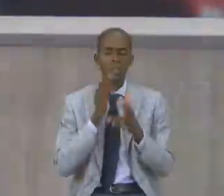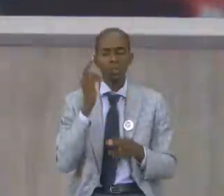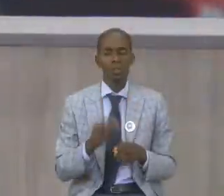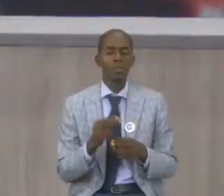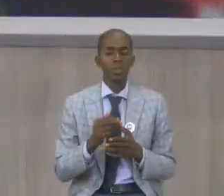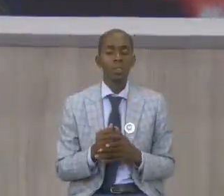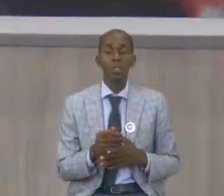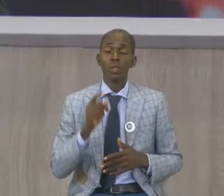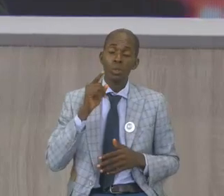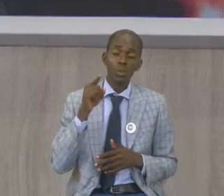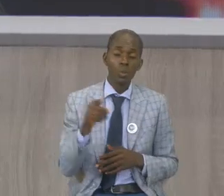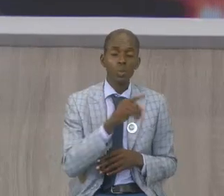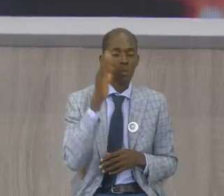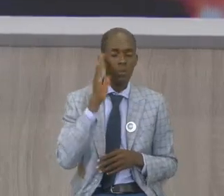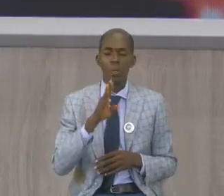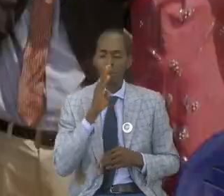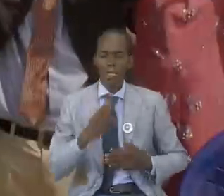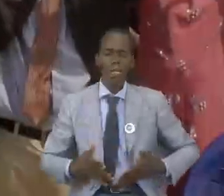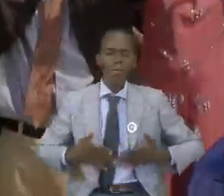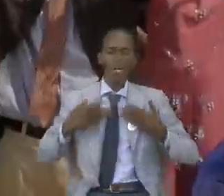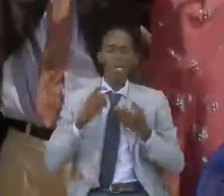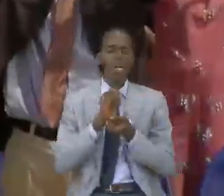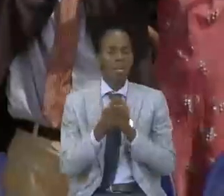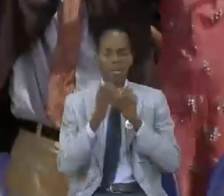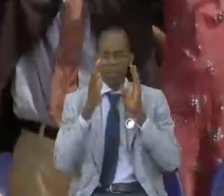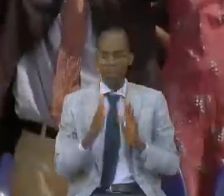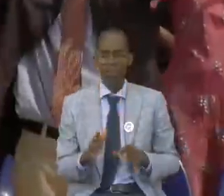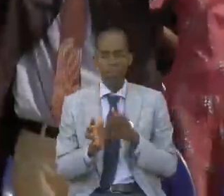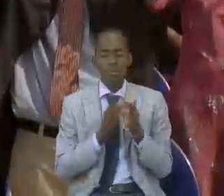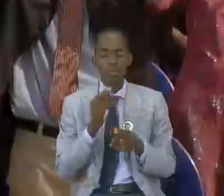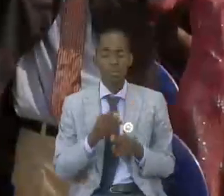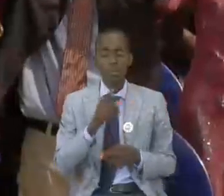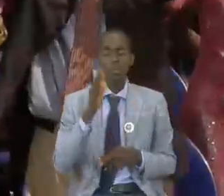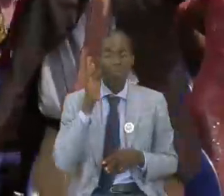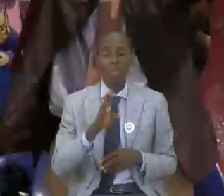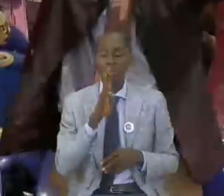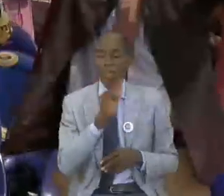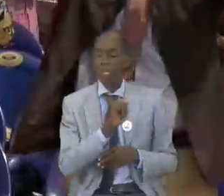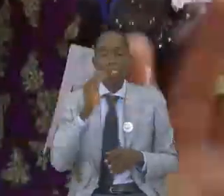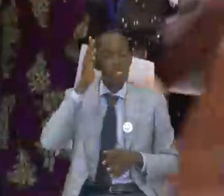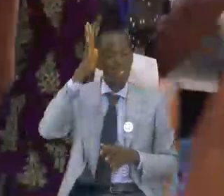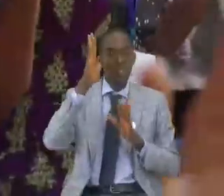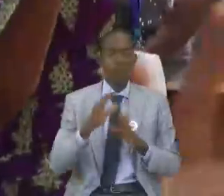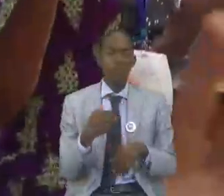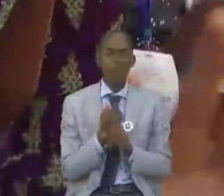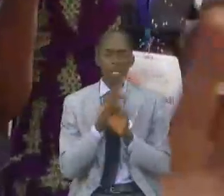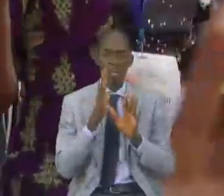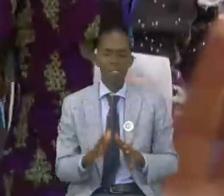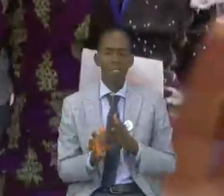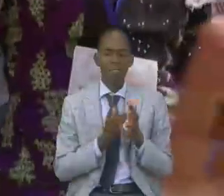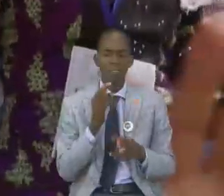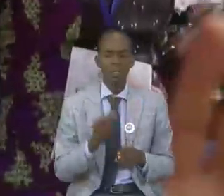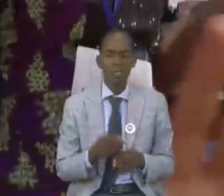You will be a life changer. You will be a destiny maker. You'll